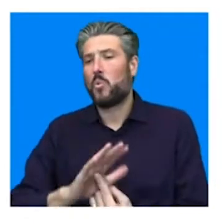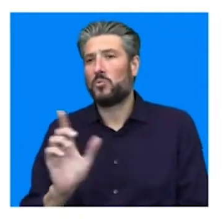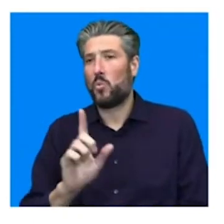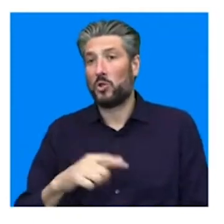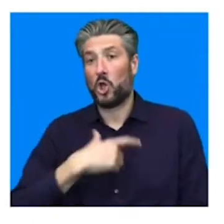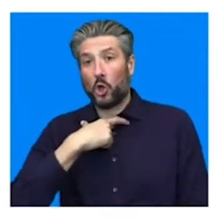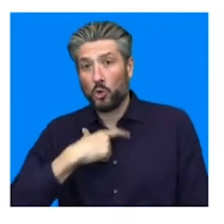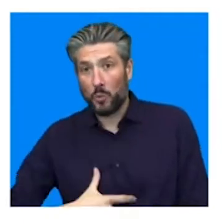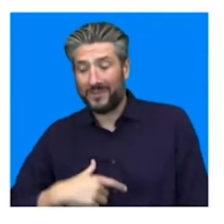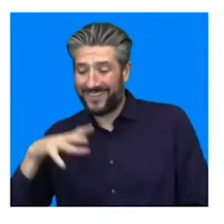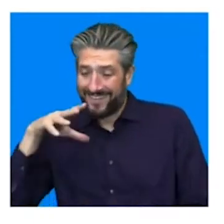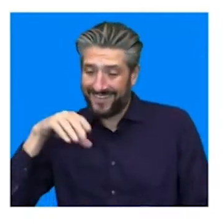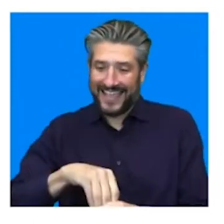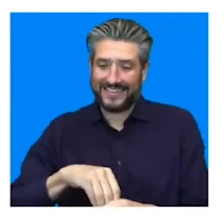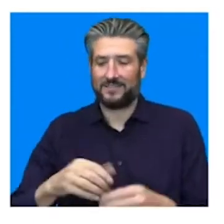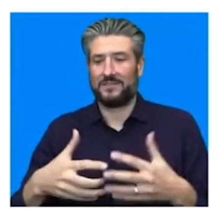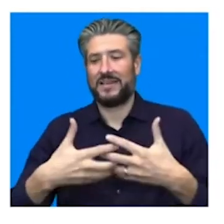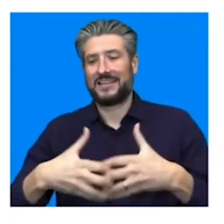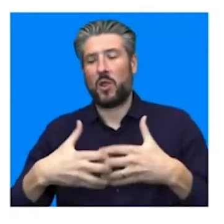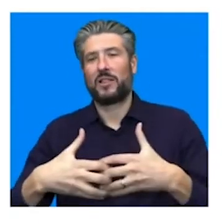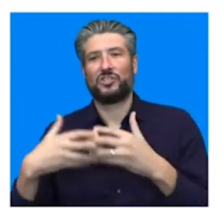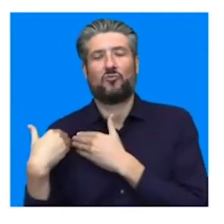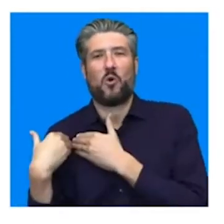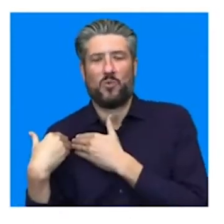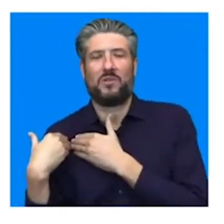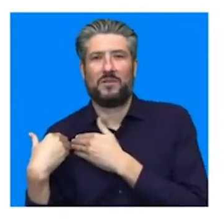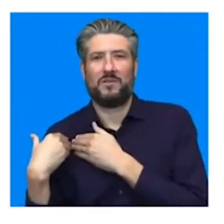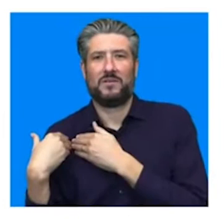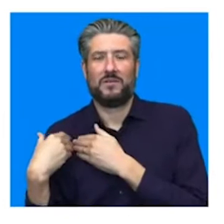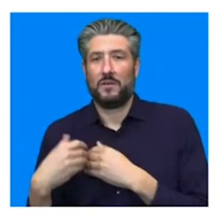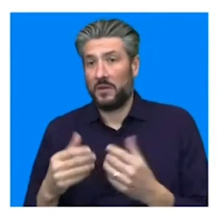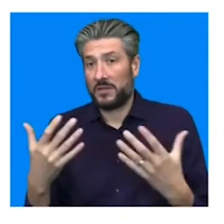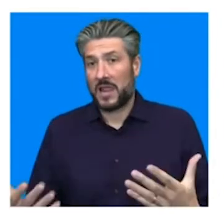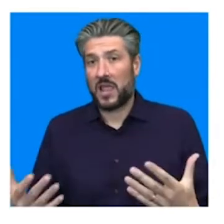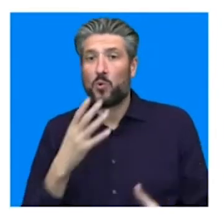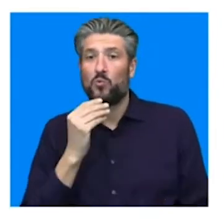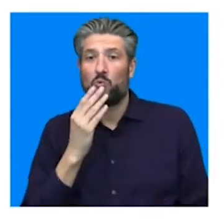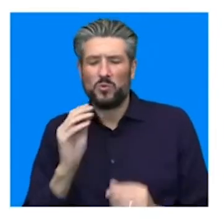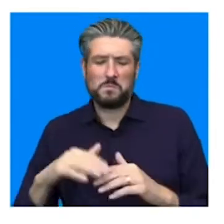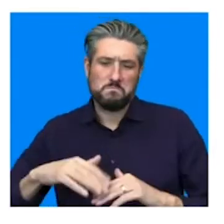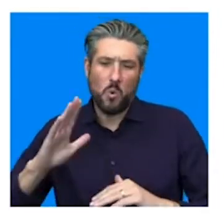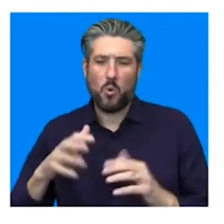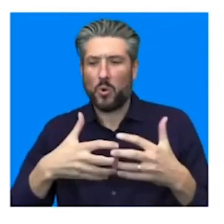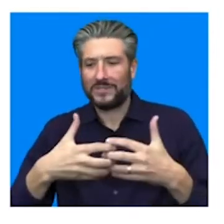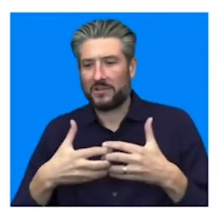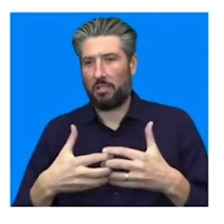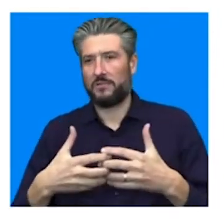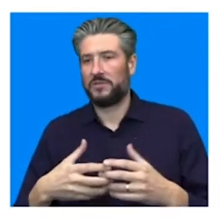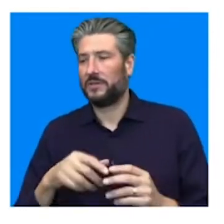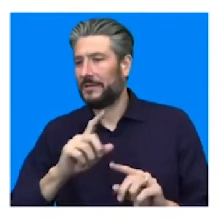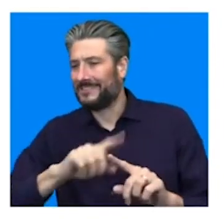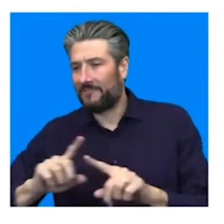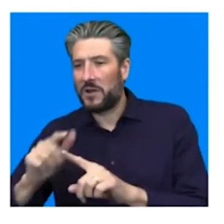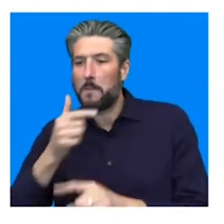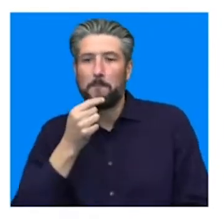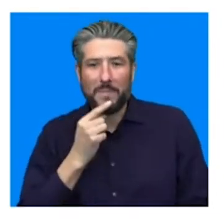mean, if you look at More Human, we're basically using technology to bring groups of people together. So it's kind of, I guess,